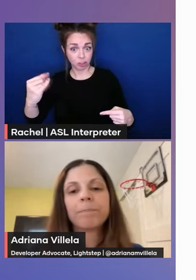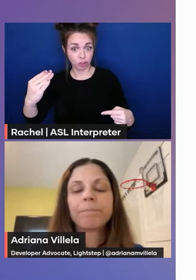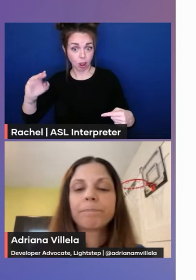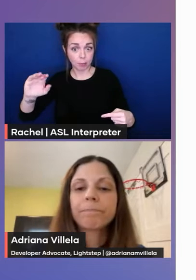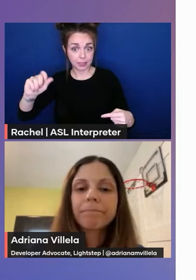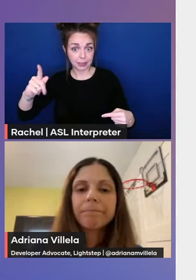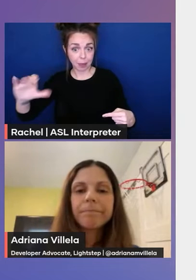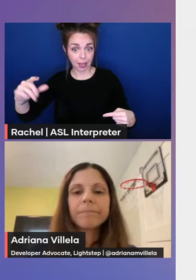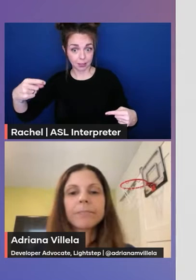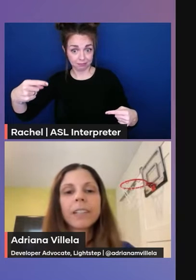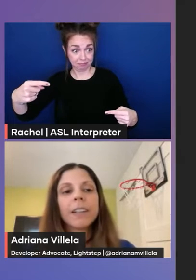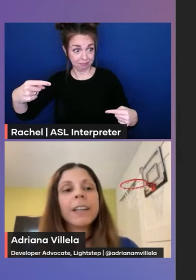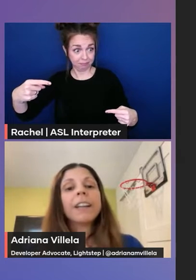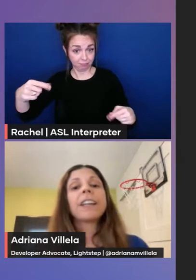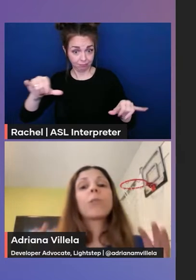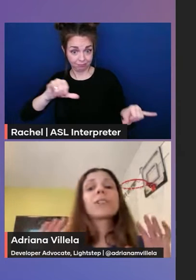HCL.